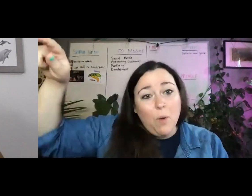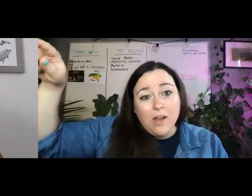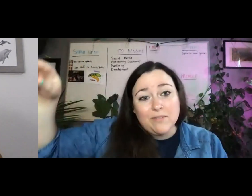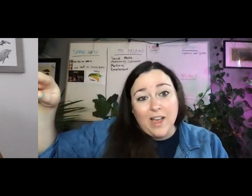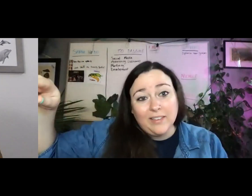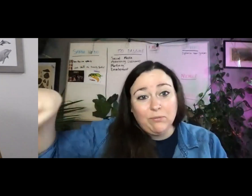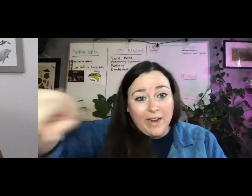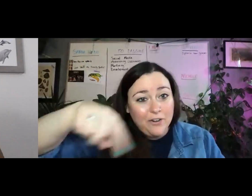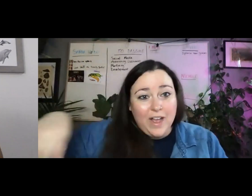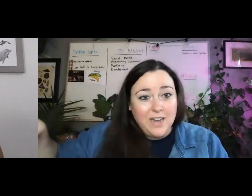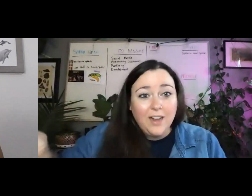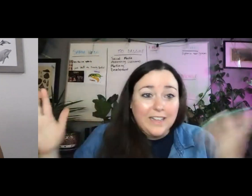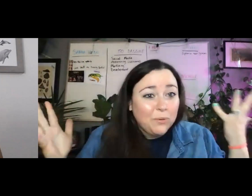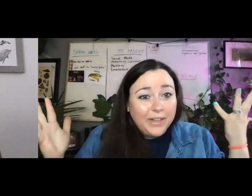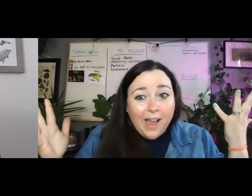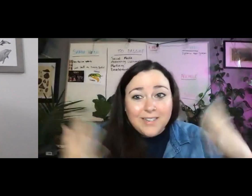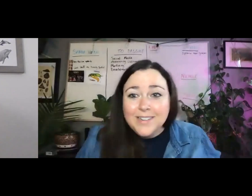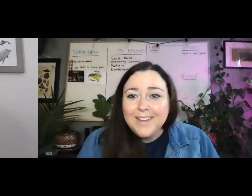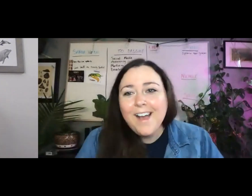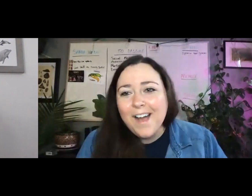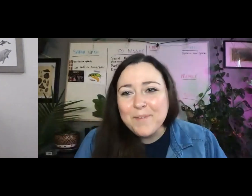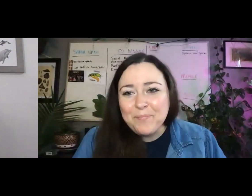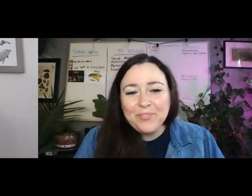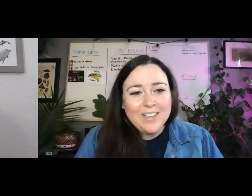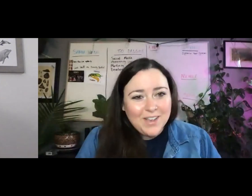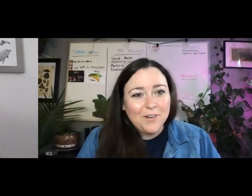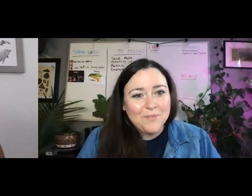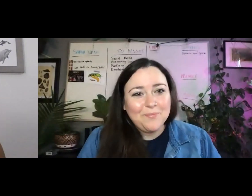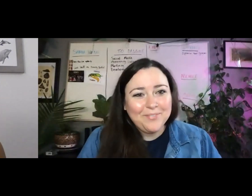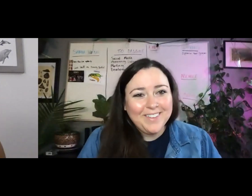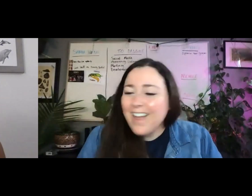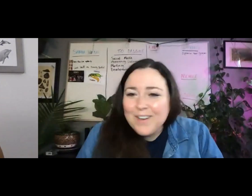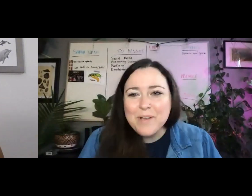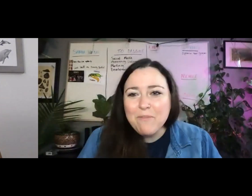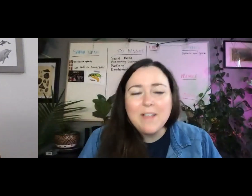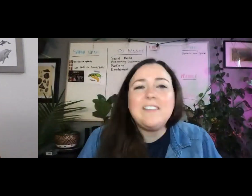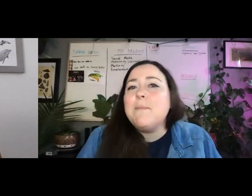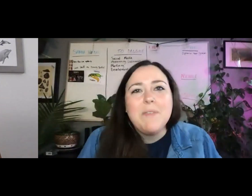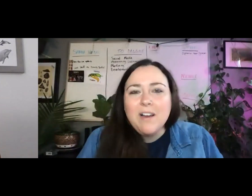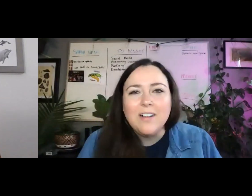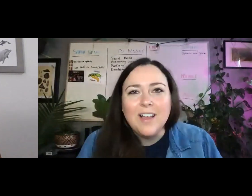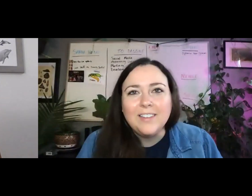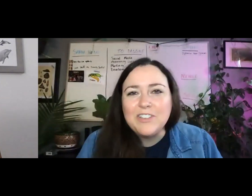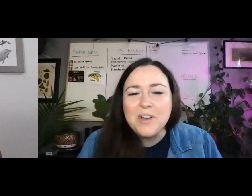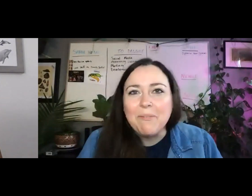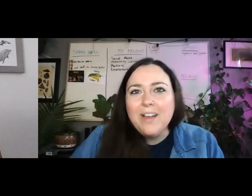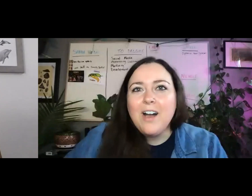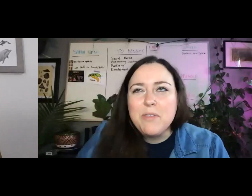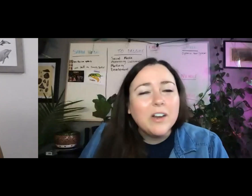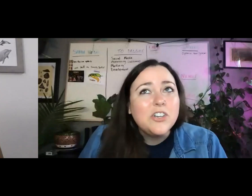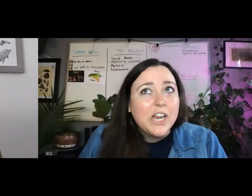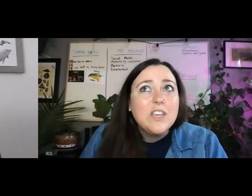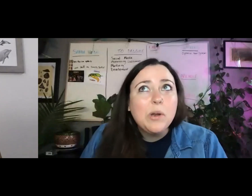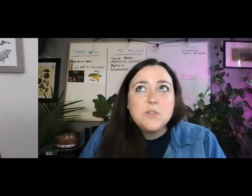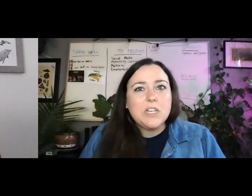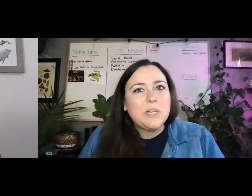on the Oahu side, right under that dock. That's where we collect. Yeah, that's awesome. I didn't know that. Yeah. Next time I'm there, I'll let you know. I'll be